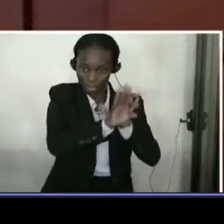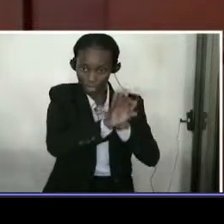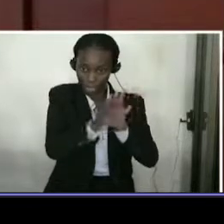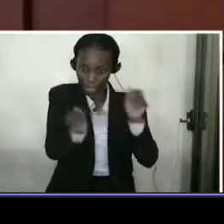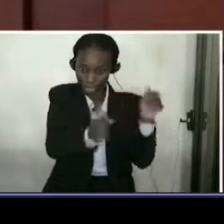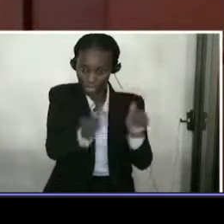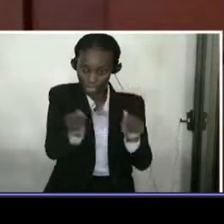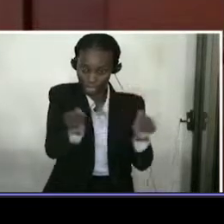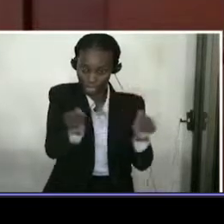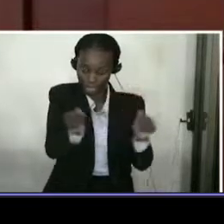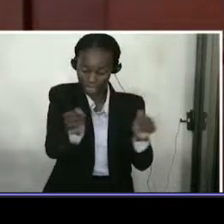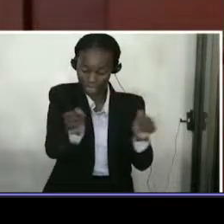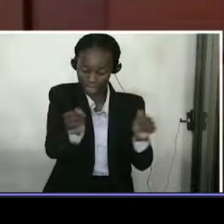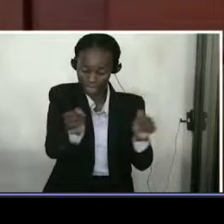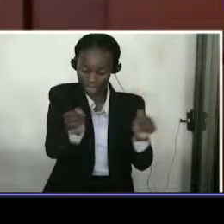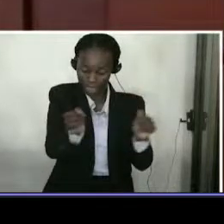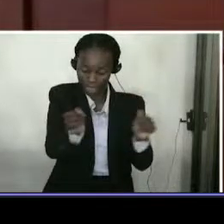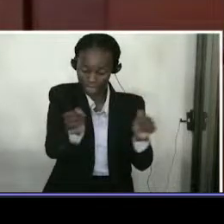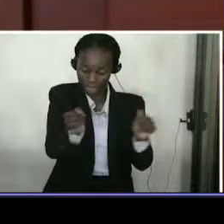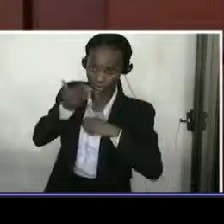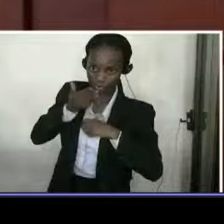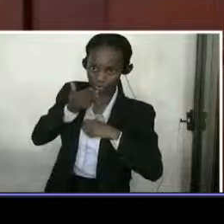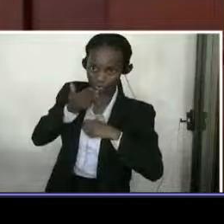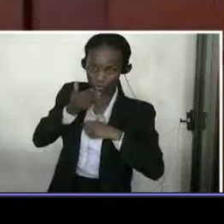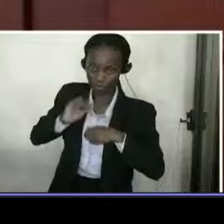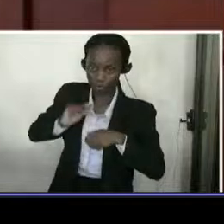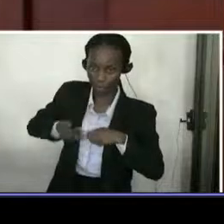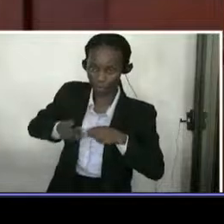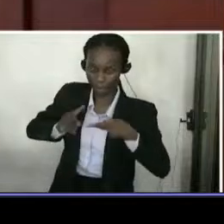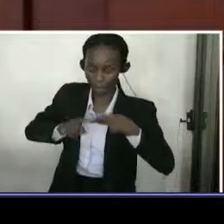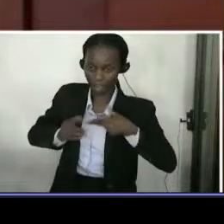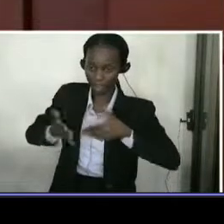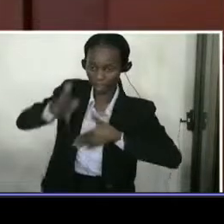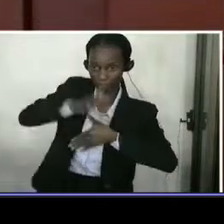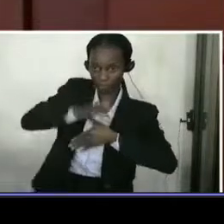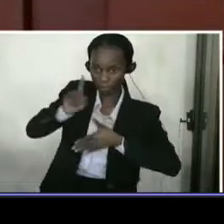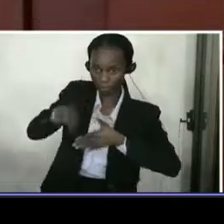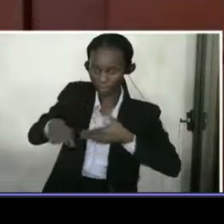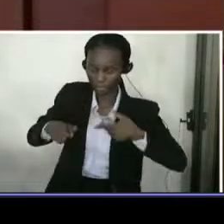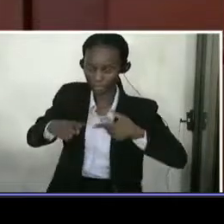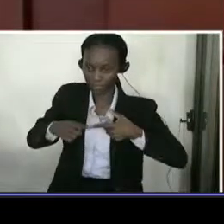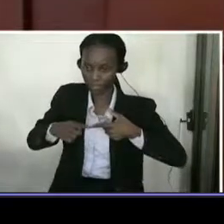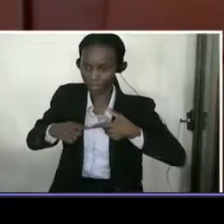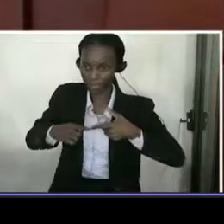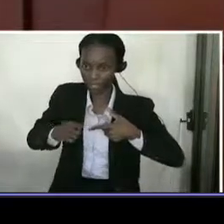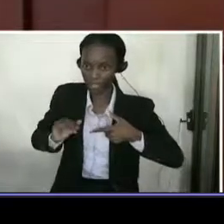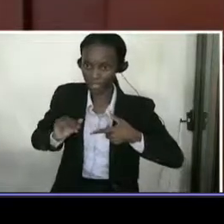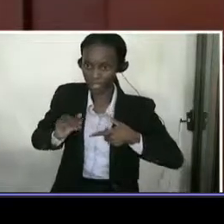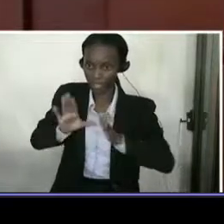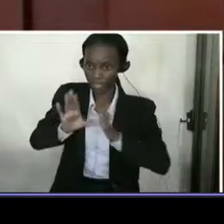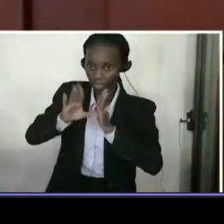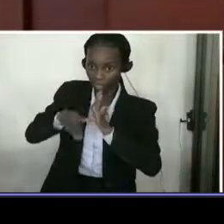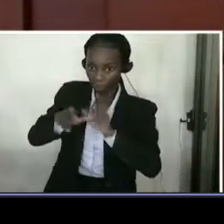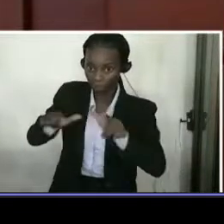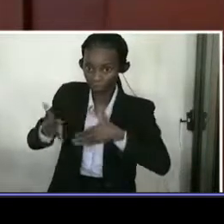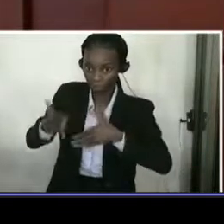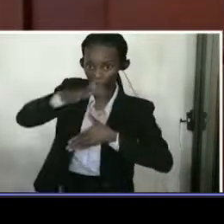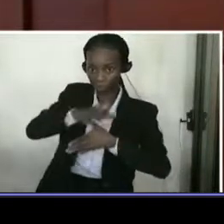women and of people living with disabilities continue to be our apex priority as the provincial